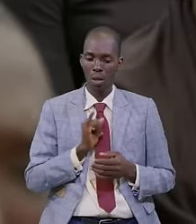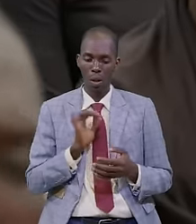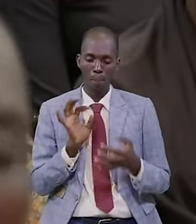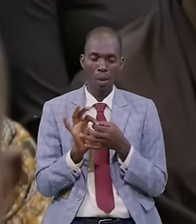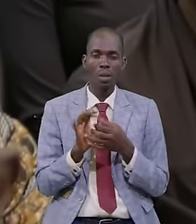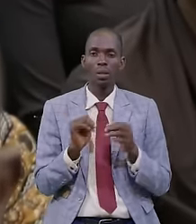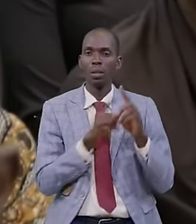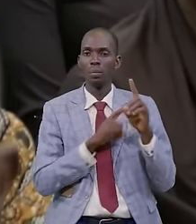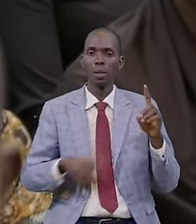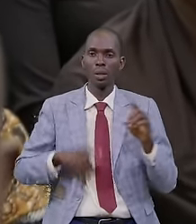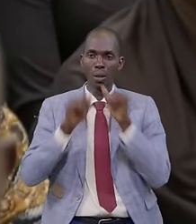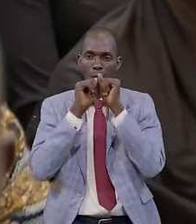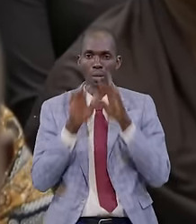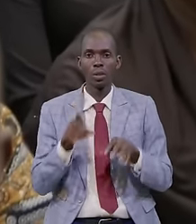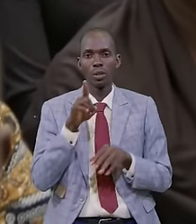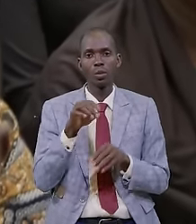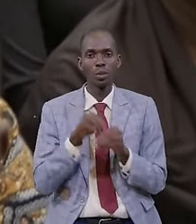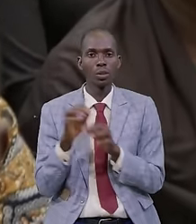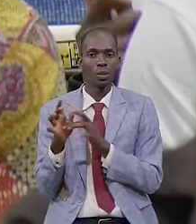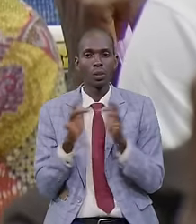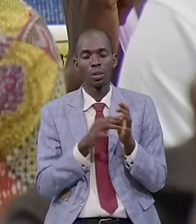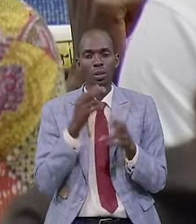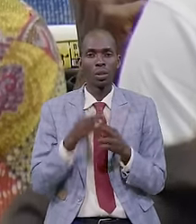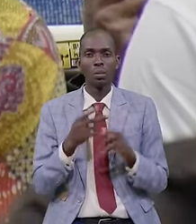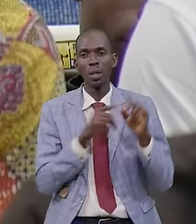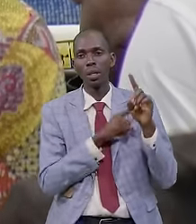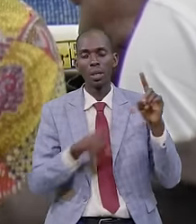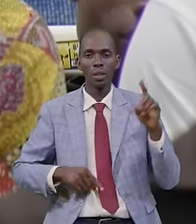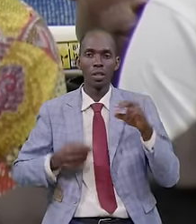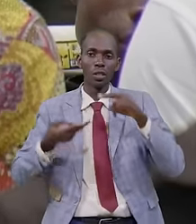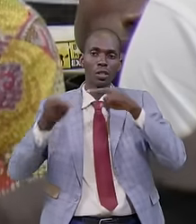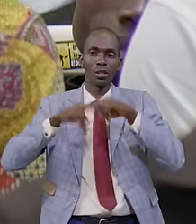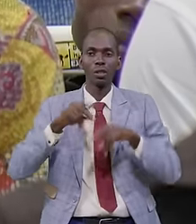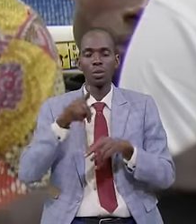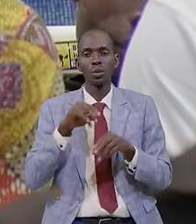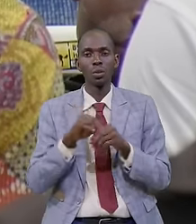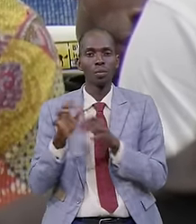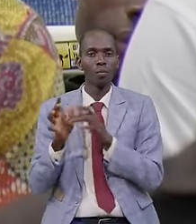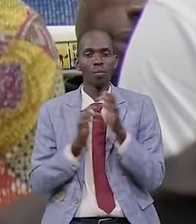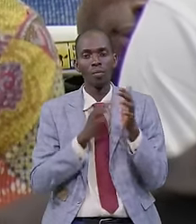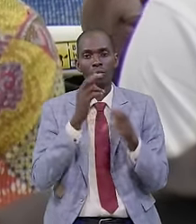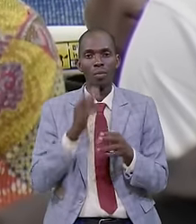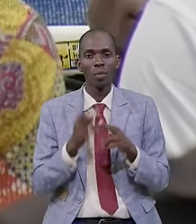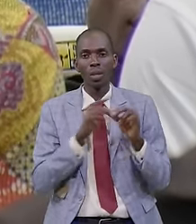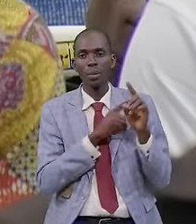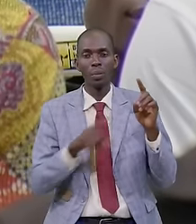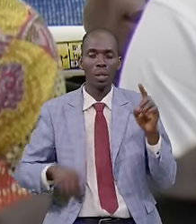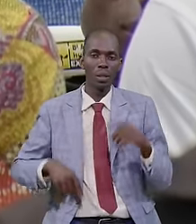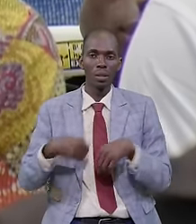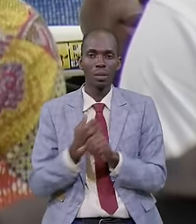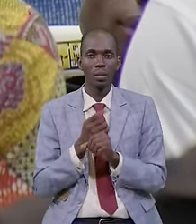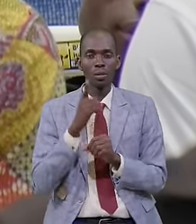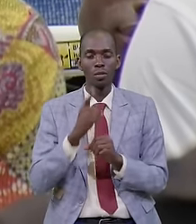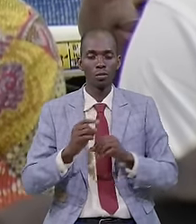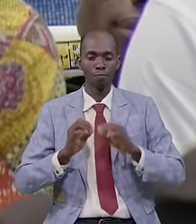you. The Lord increase you. And the Lord make you fit to the